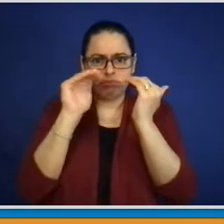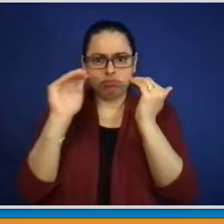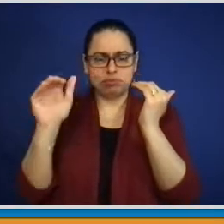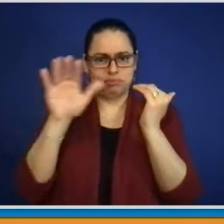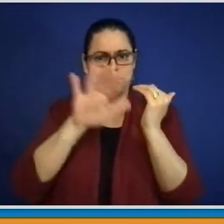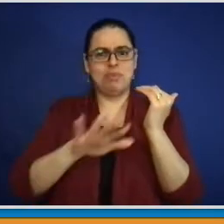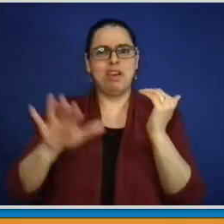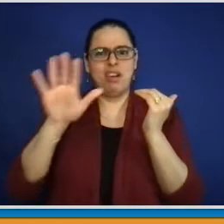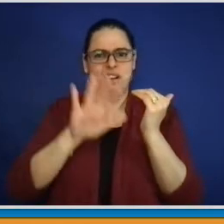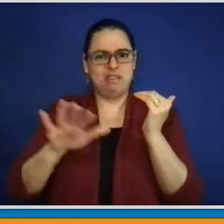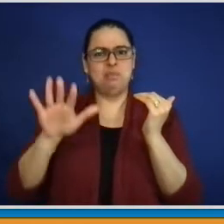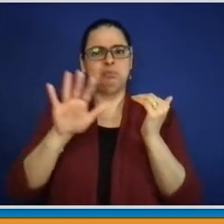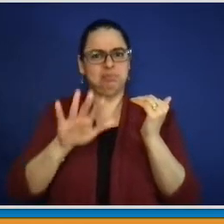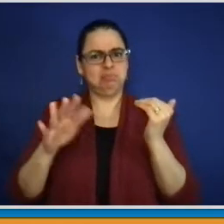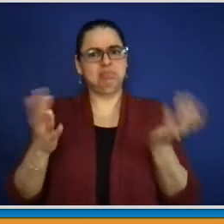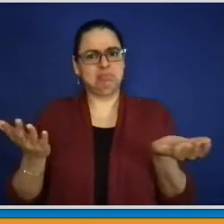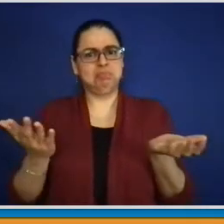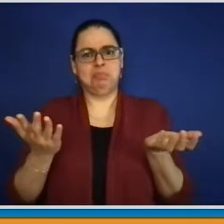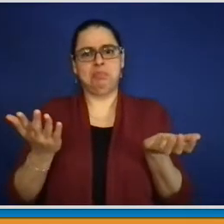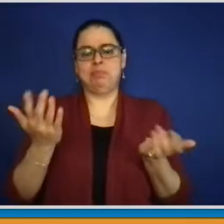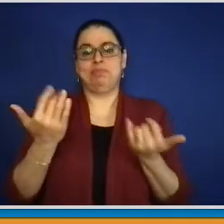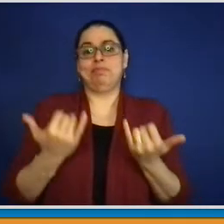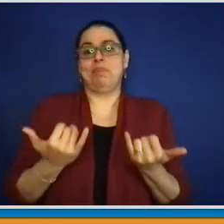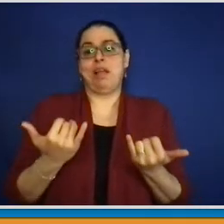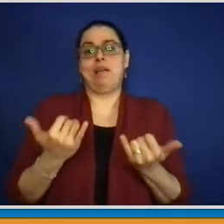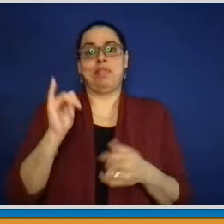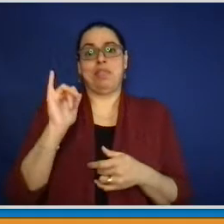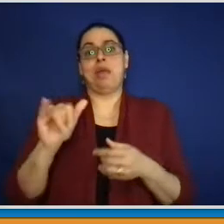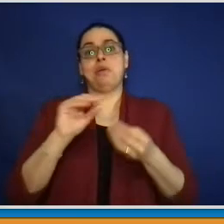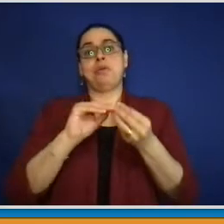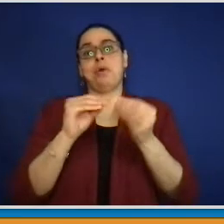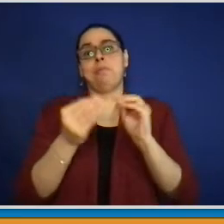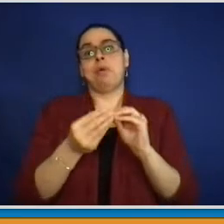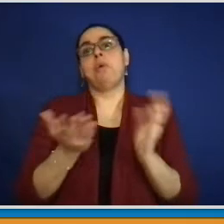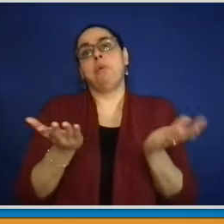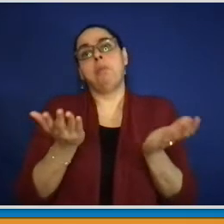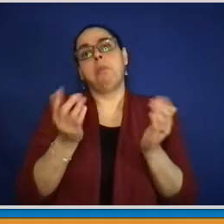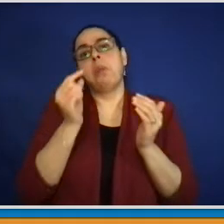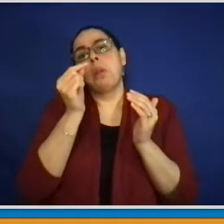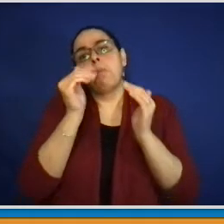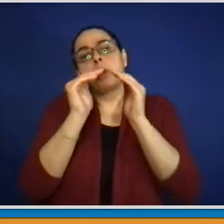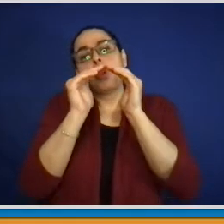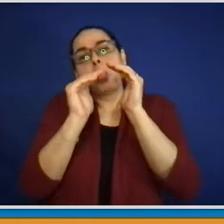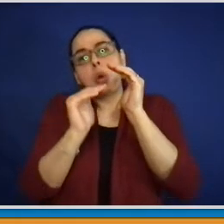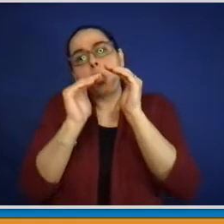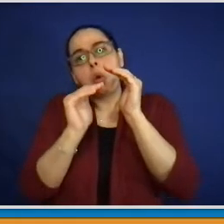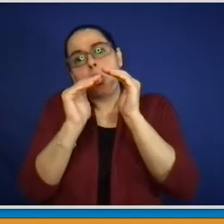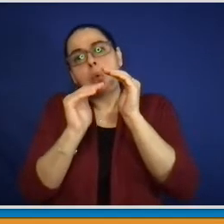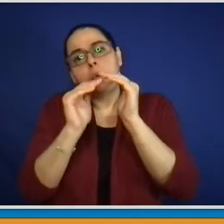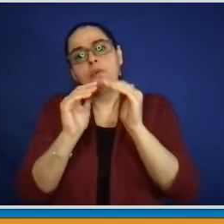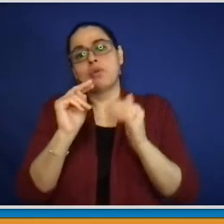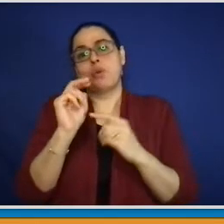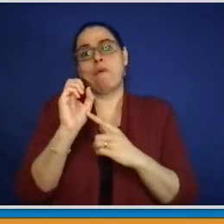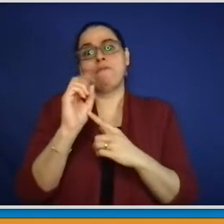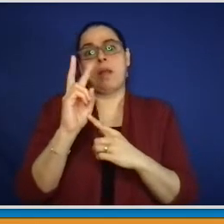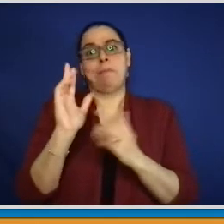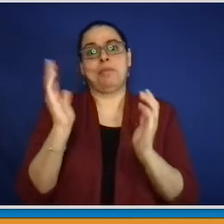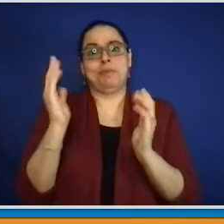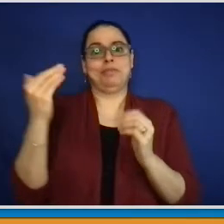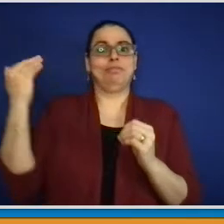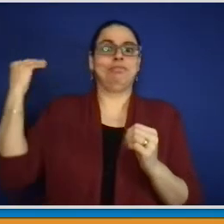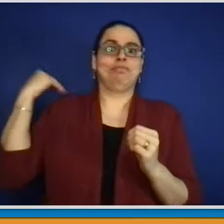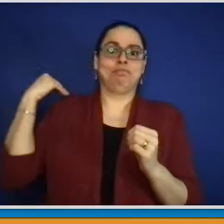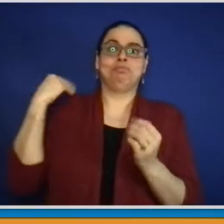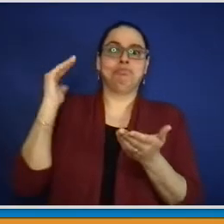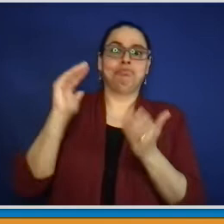point that we've been since late November. So that is a good sign that we've gotten through the holiday spike, and it's well behind us now. We have,